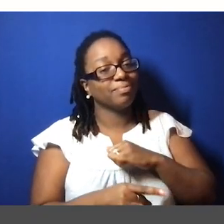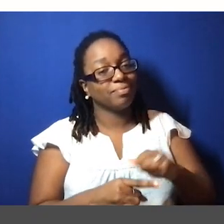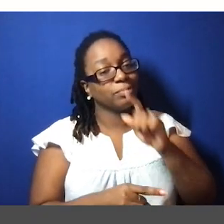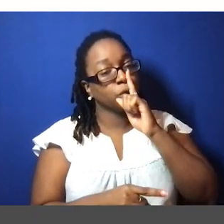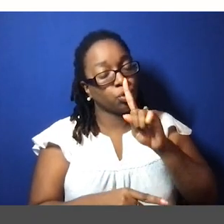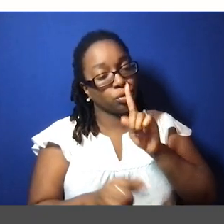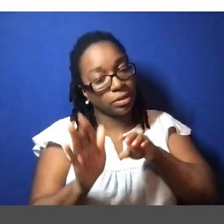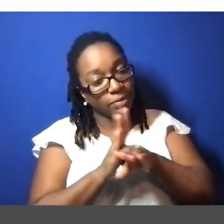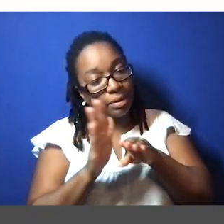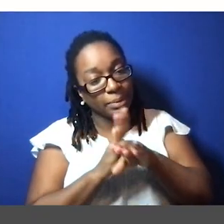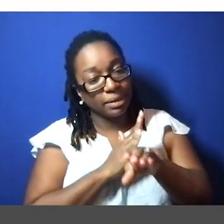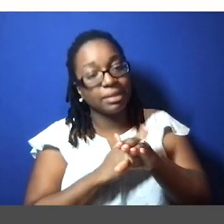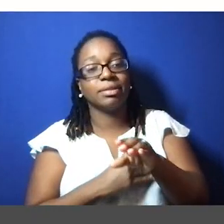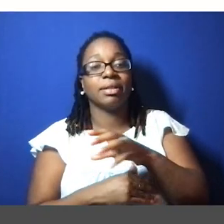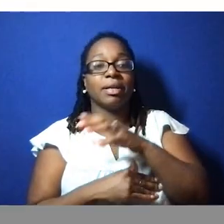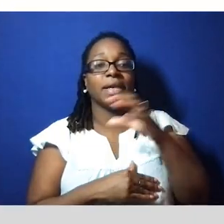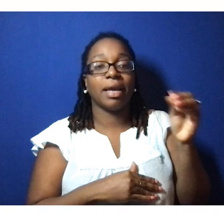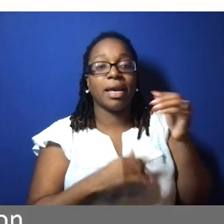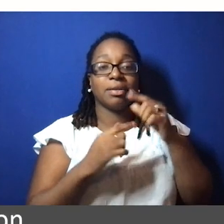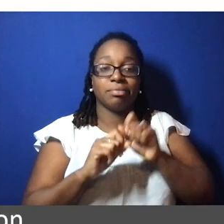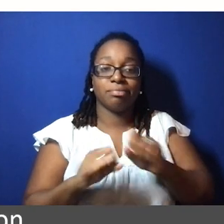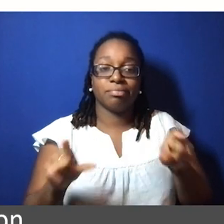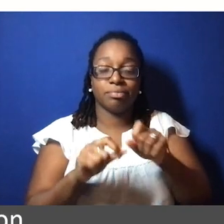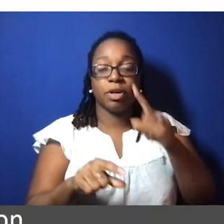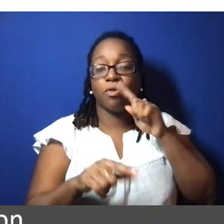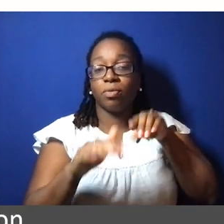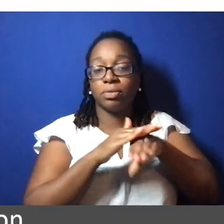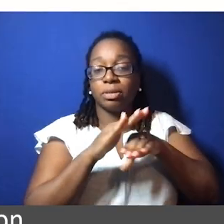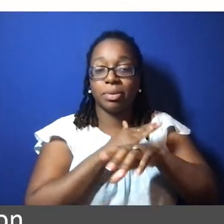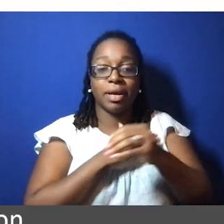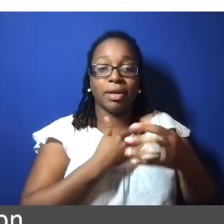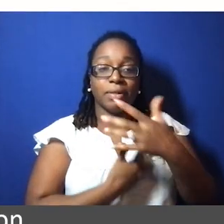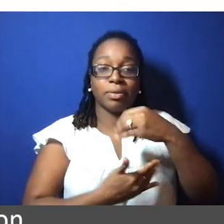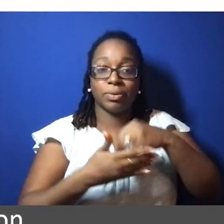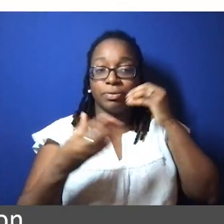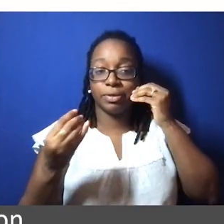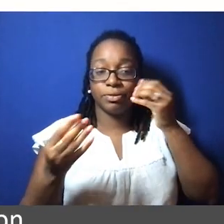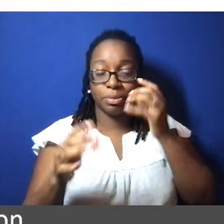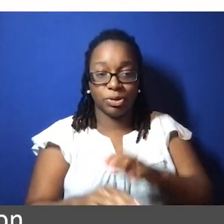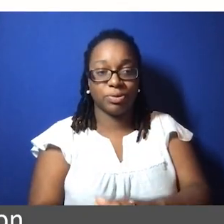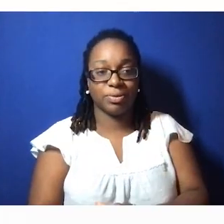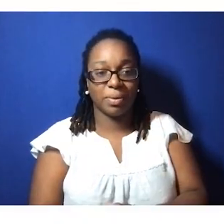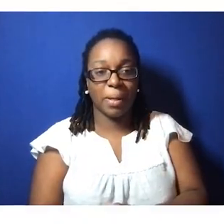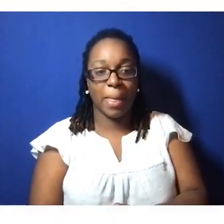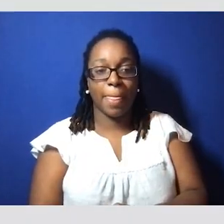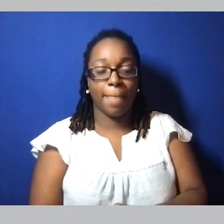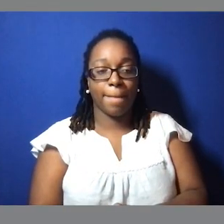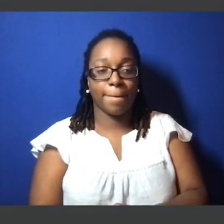best practice for ensuring the development and dissemination of accessible and inclusive